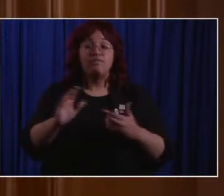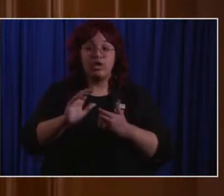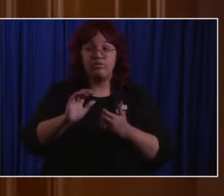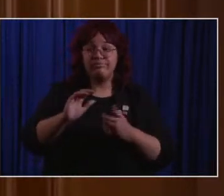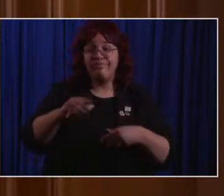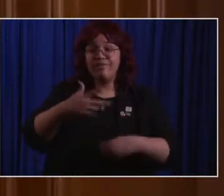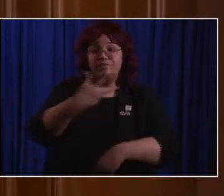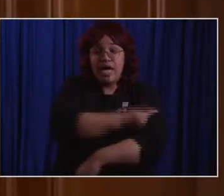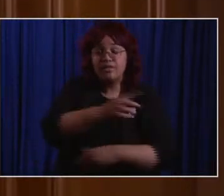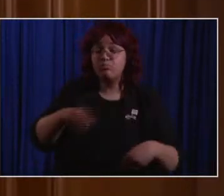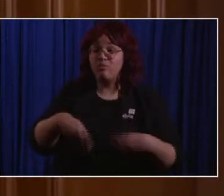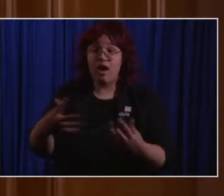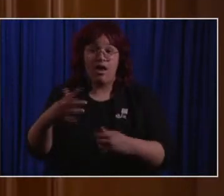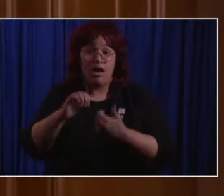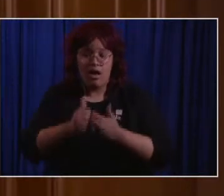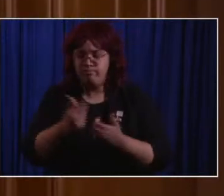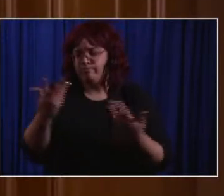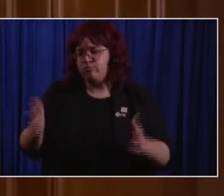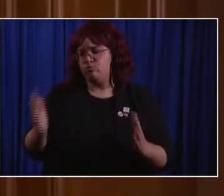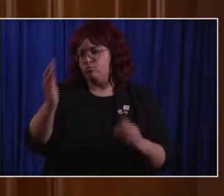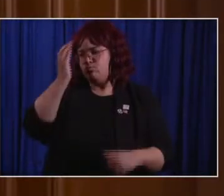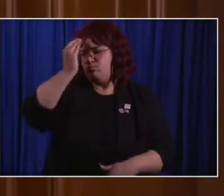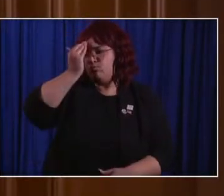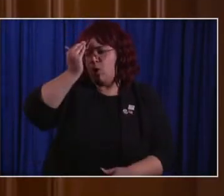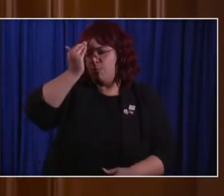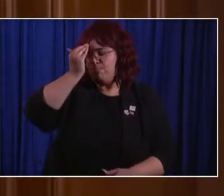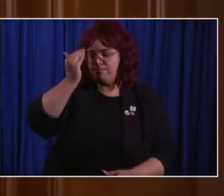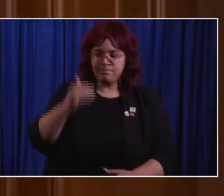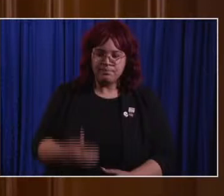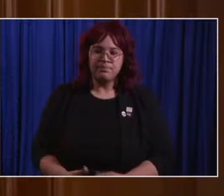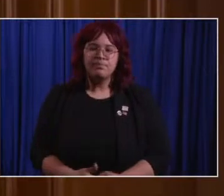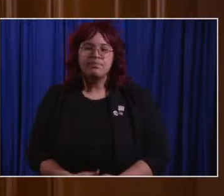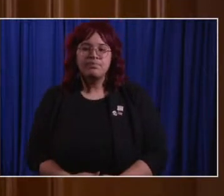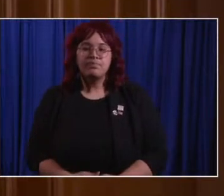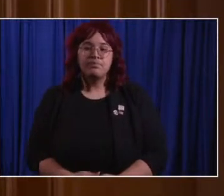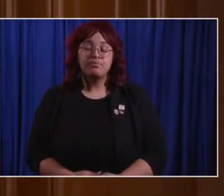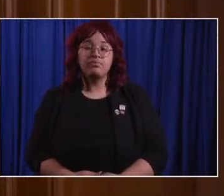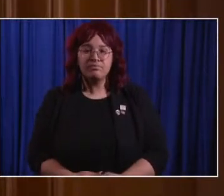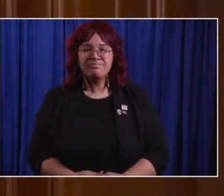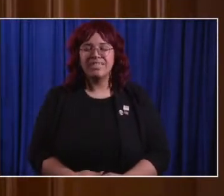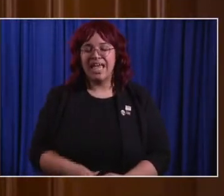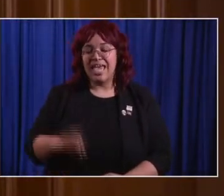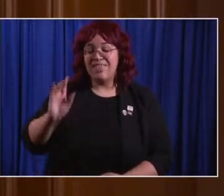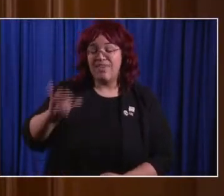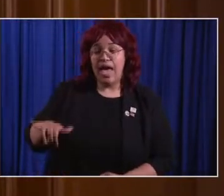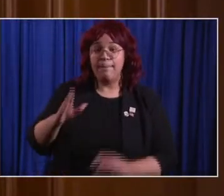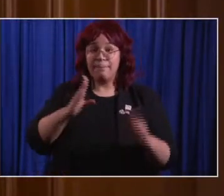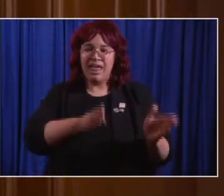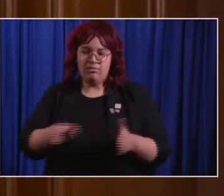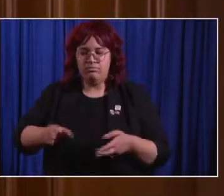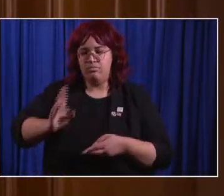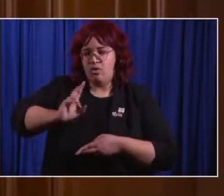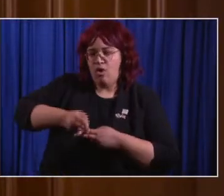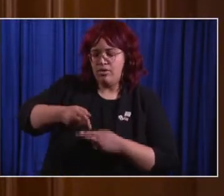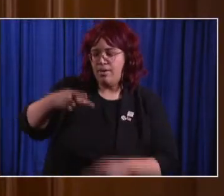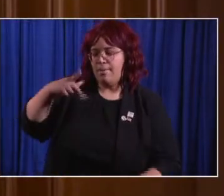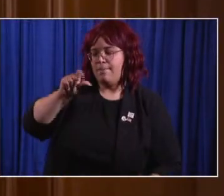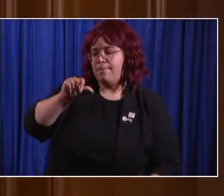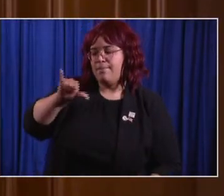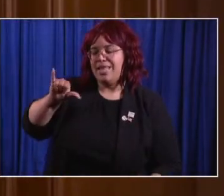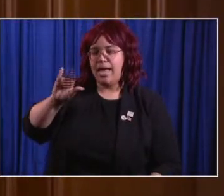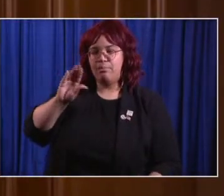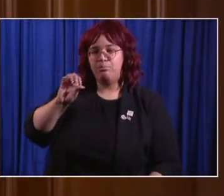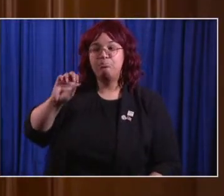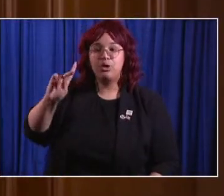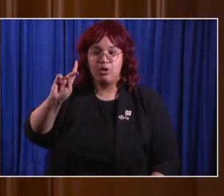working to ensure homebound individuals have access to the vaccine. By utilizing existing rapid